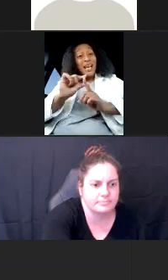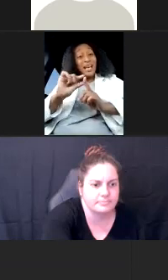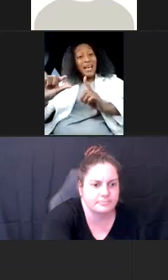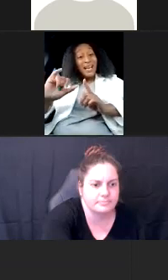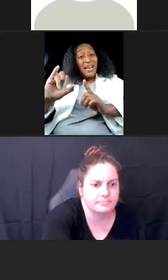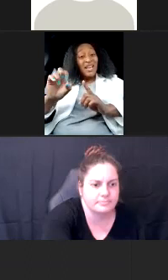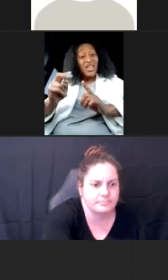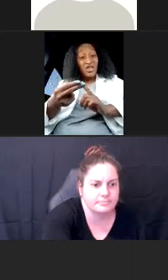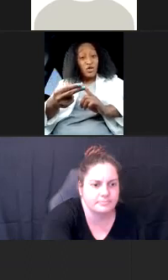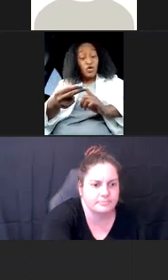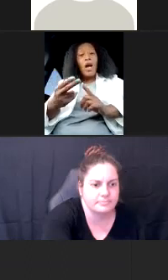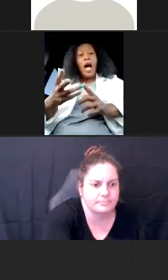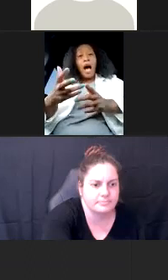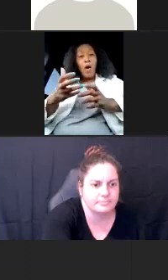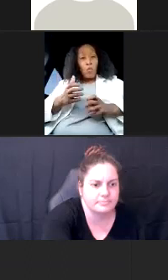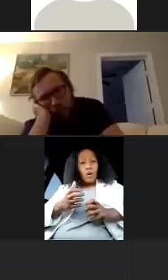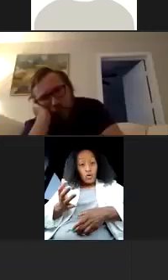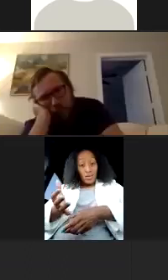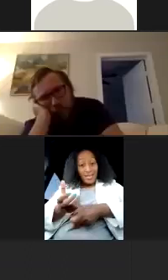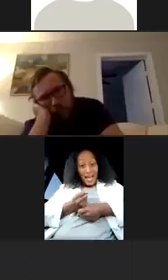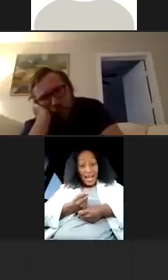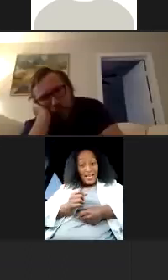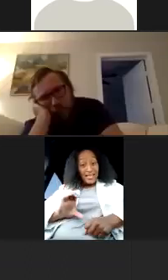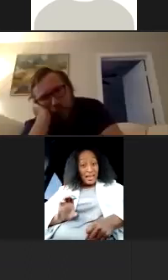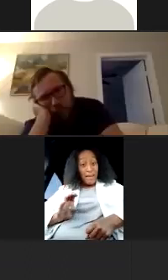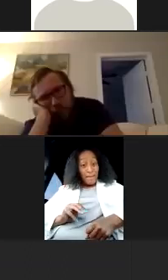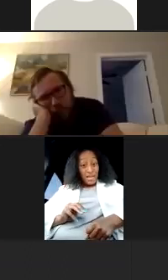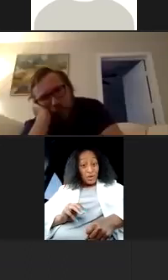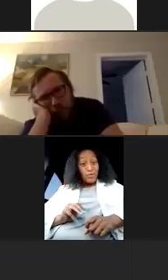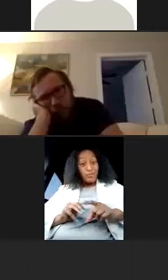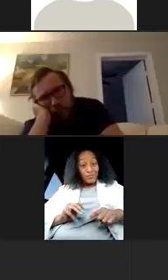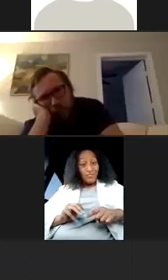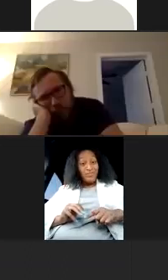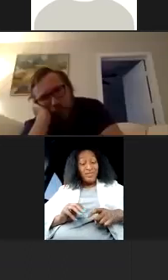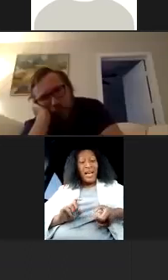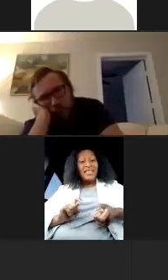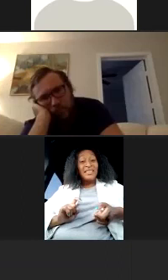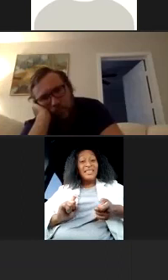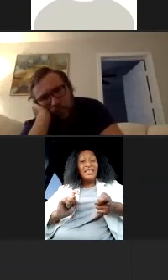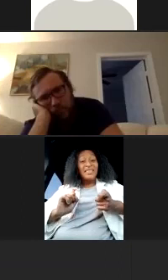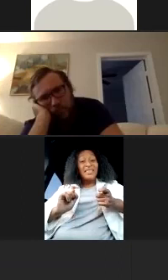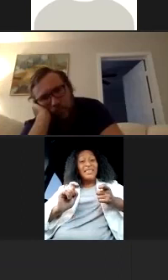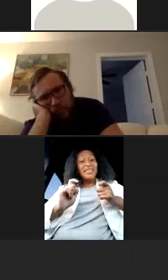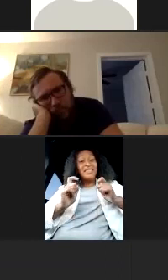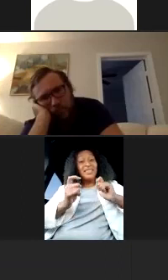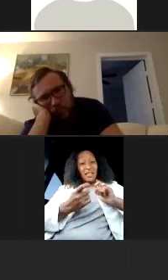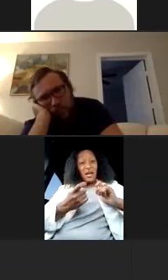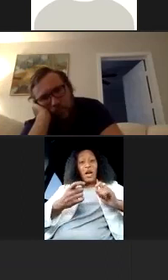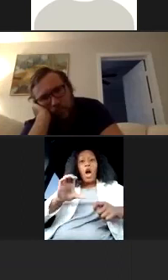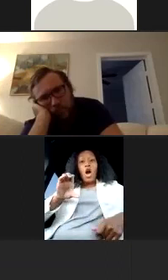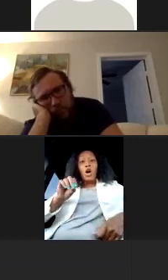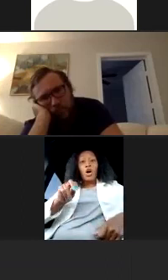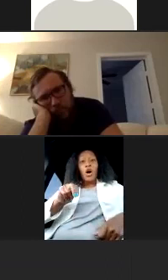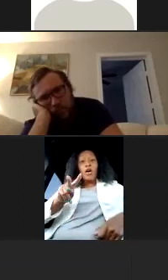convert it to inches. So I'm starting with 8 centimeters. Notice the quantity that I